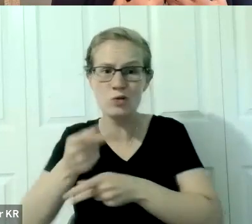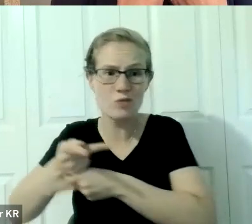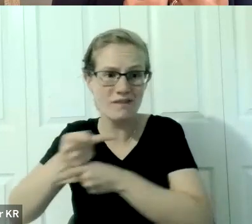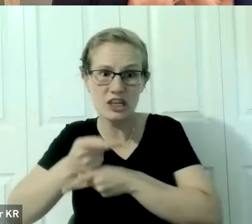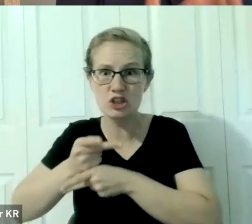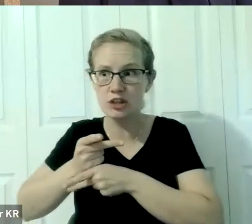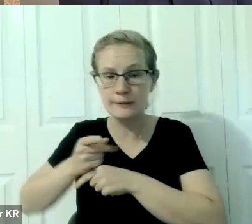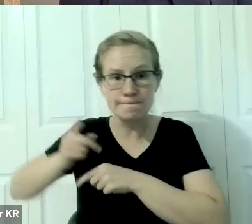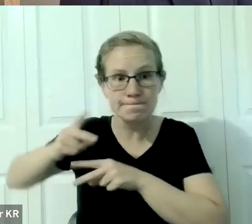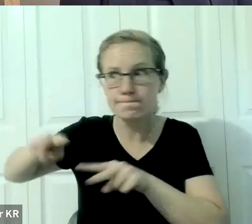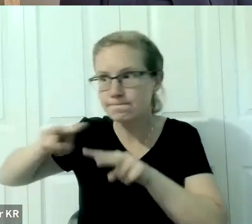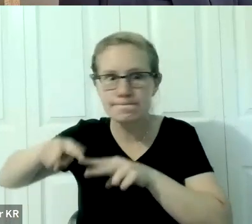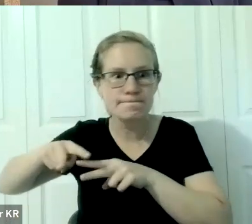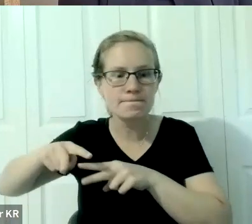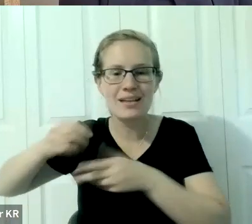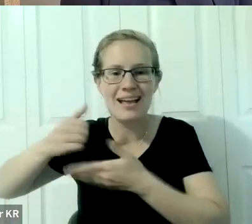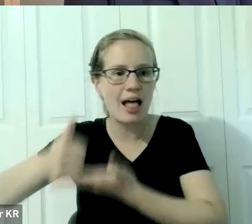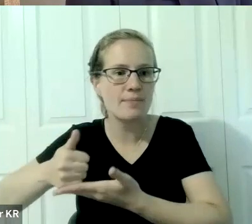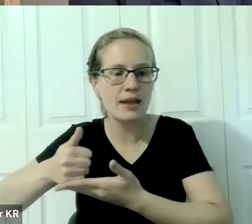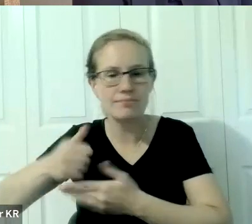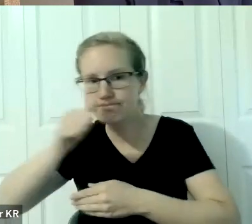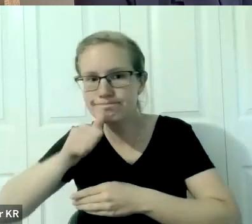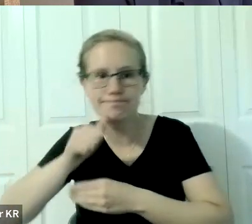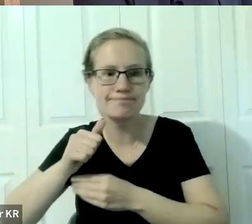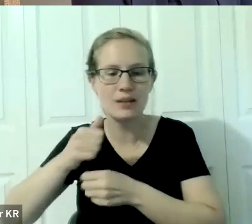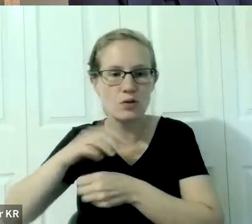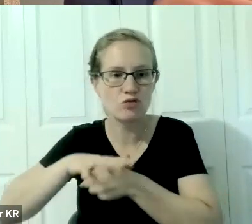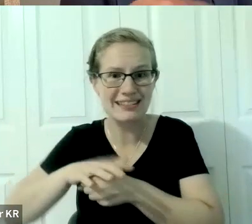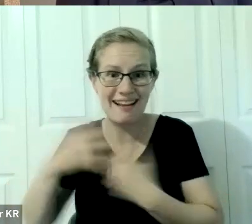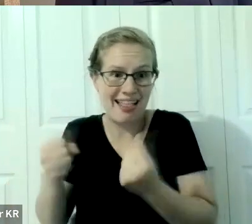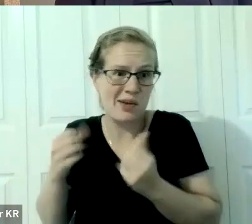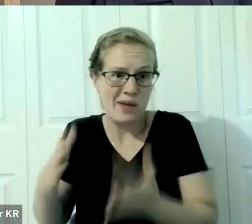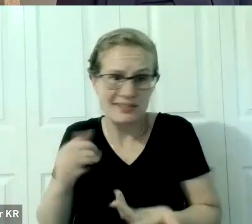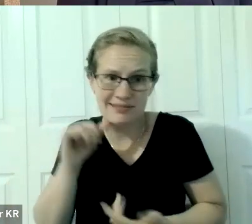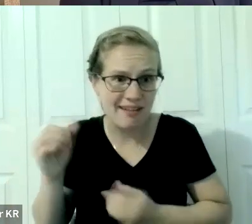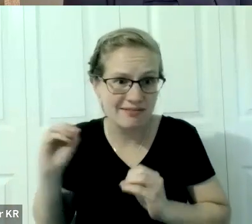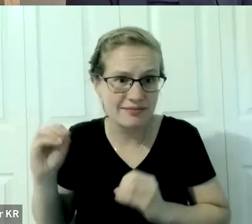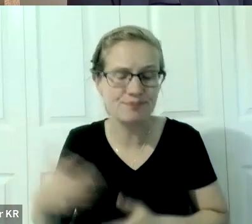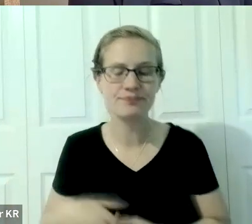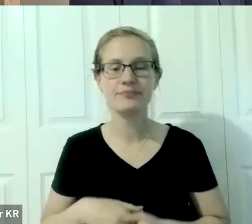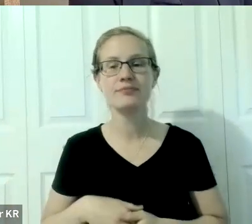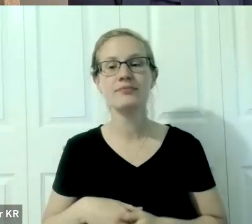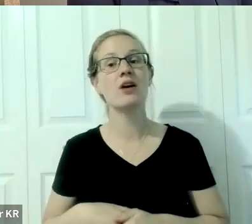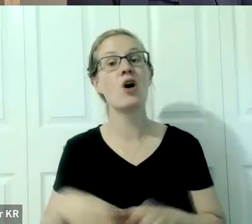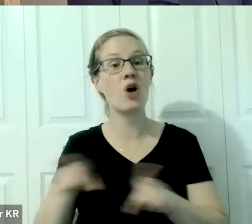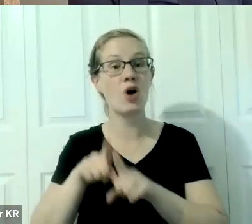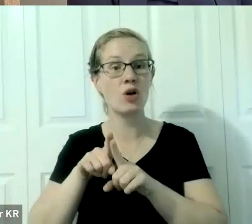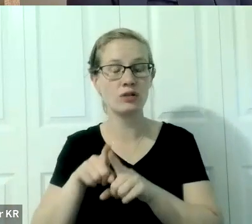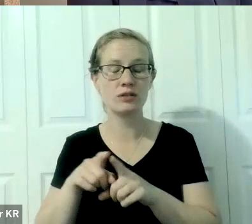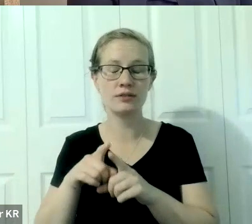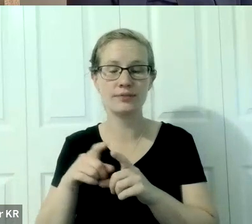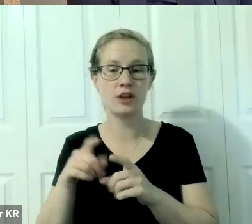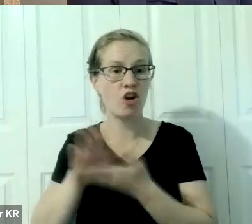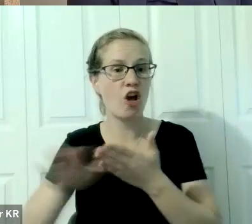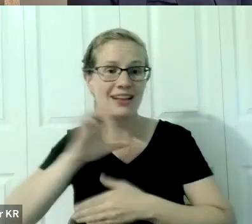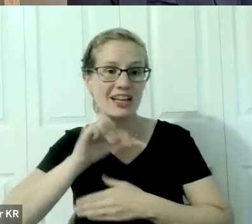to help them cope in healthy ways. And so we're also seeing a big boom in college age